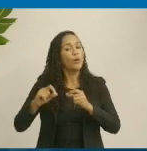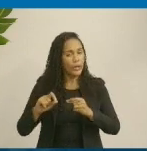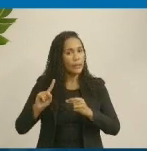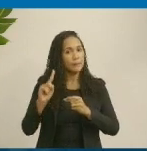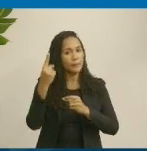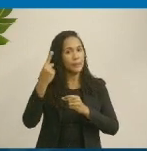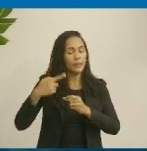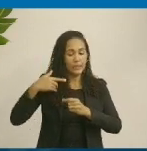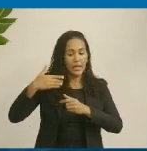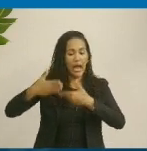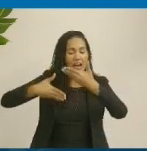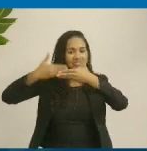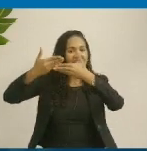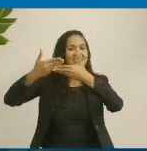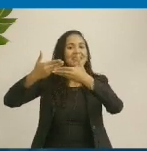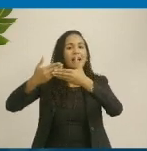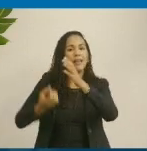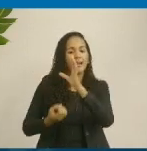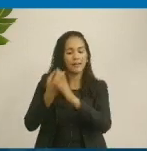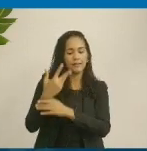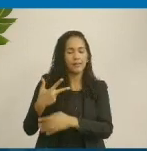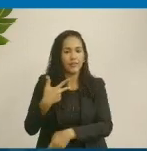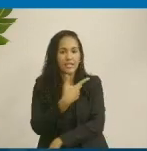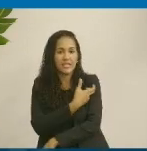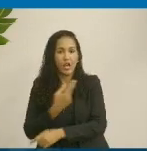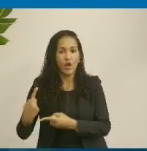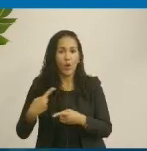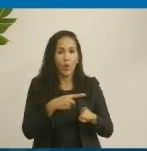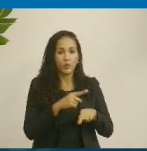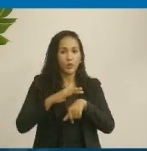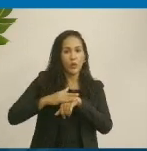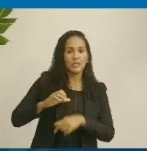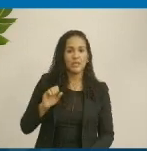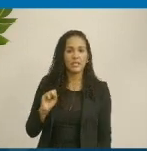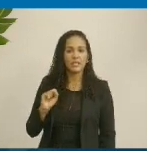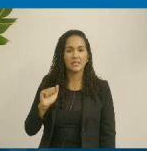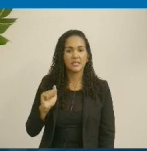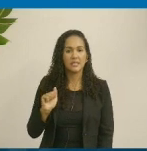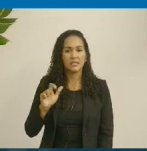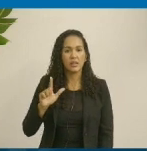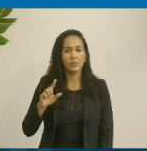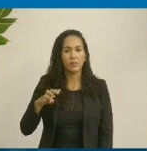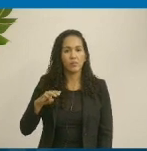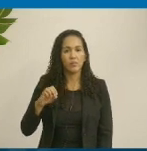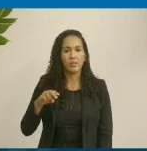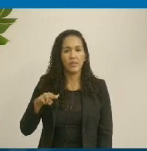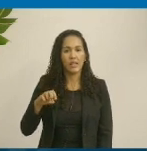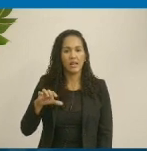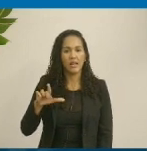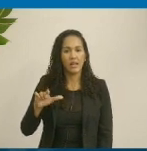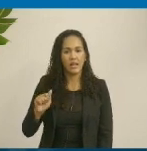been neglected until then. And this was obtained with two major EU